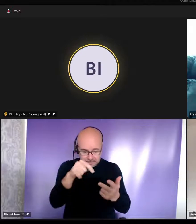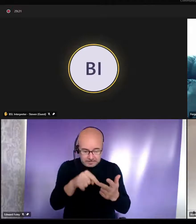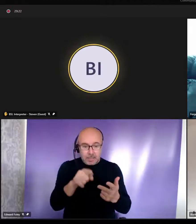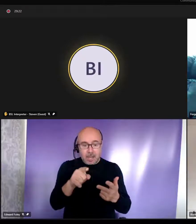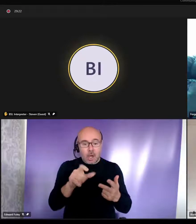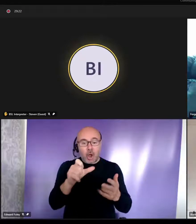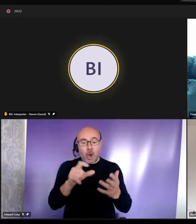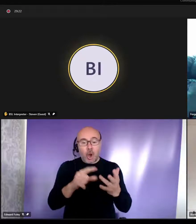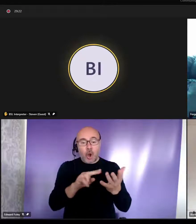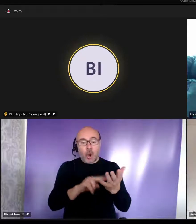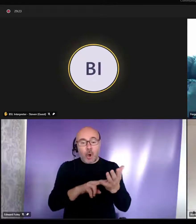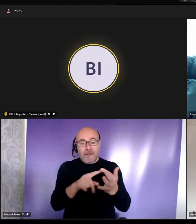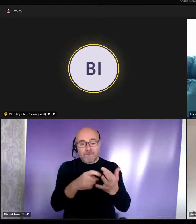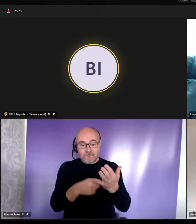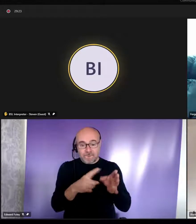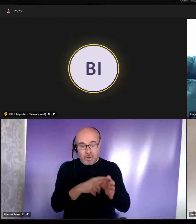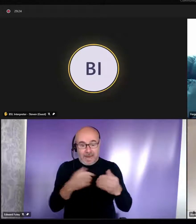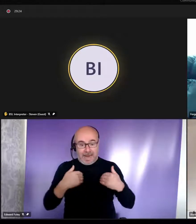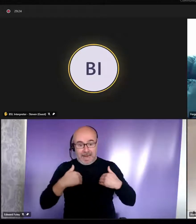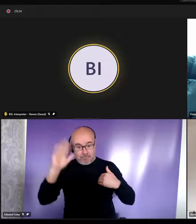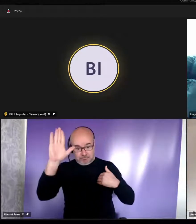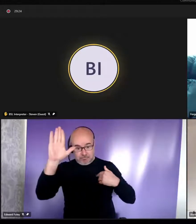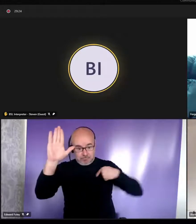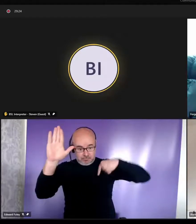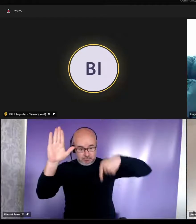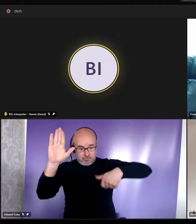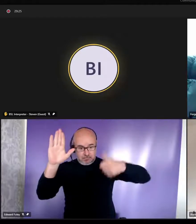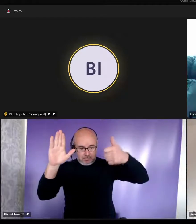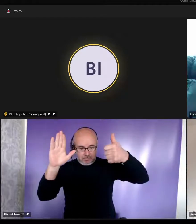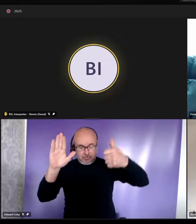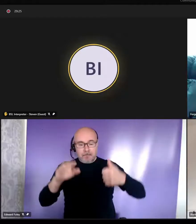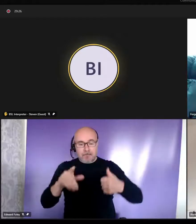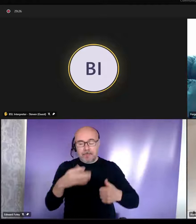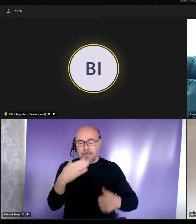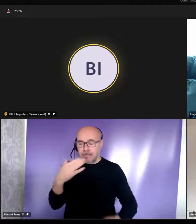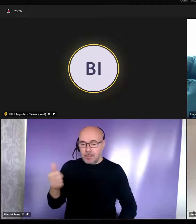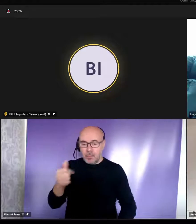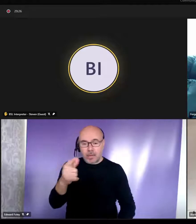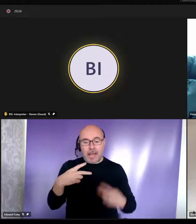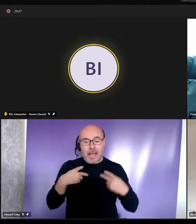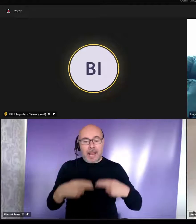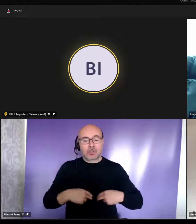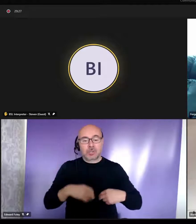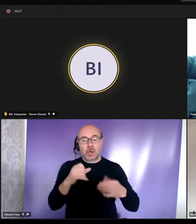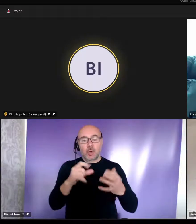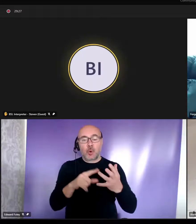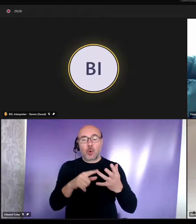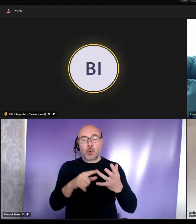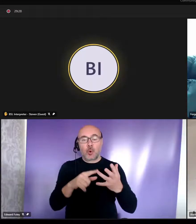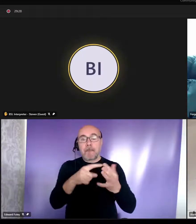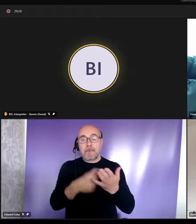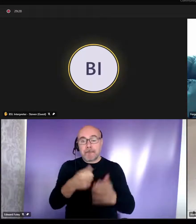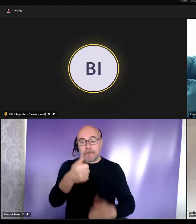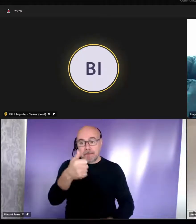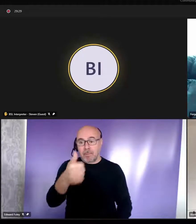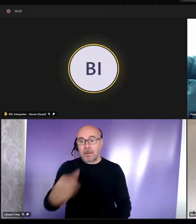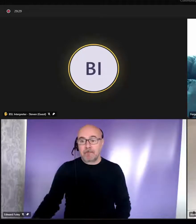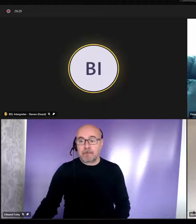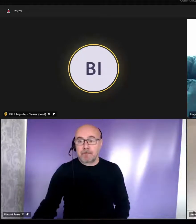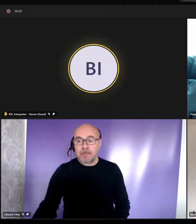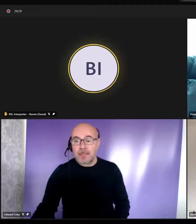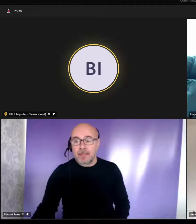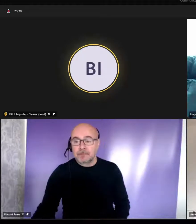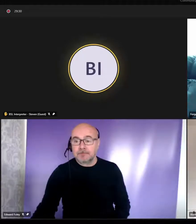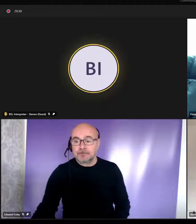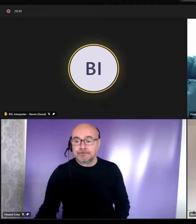Yeah, I can see. Yeah, here, Elizabeth Ann. Thank you, Councillor. Councillor Cooper. Yeah, I can see that